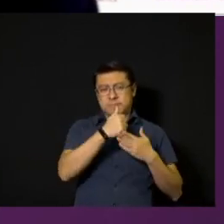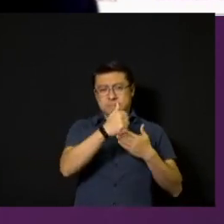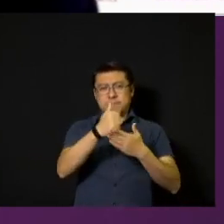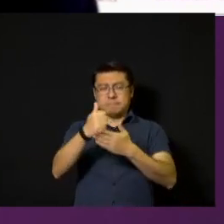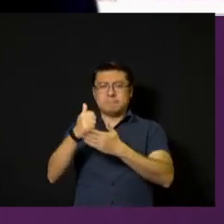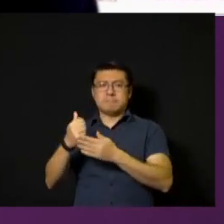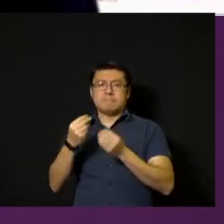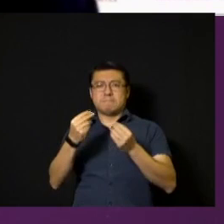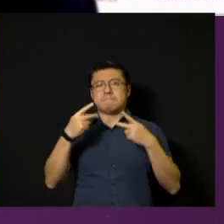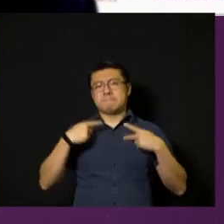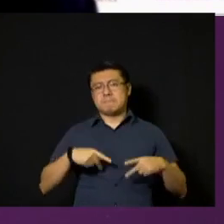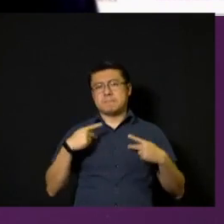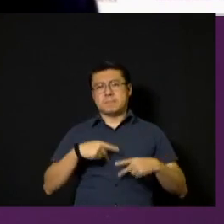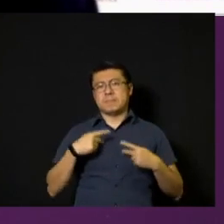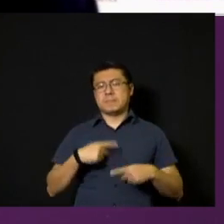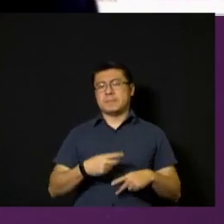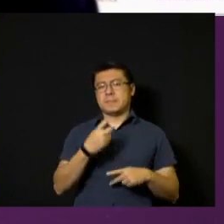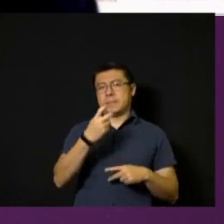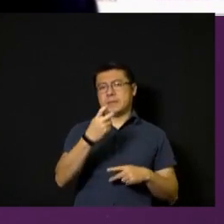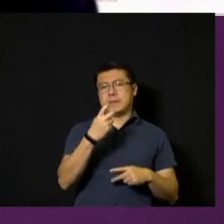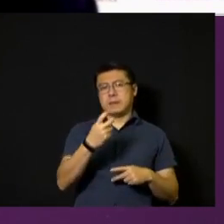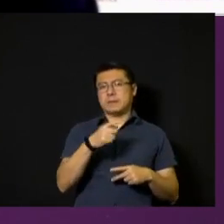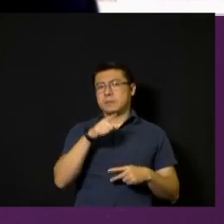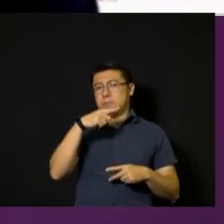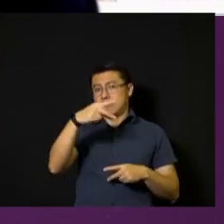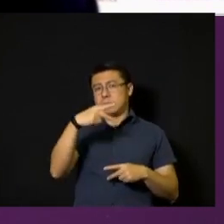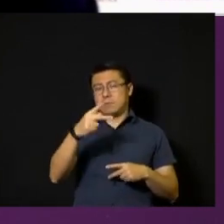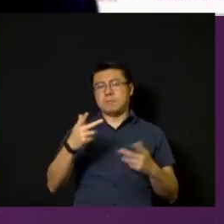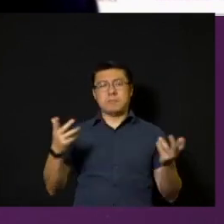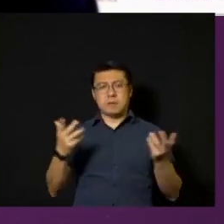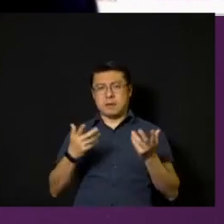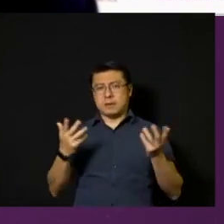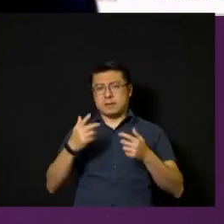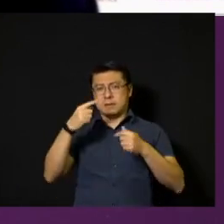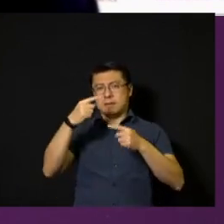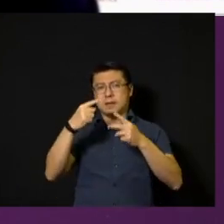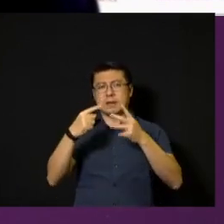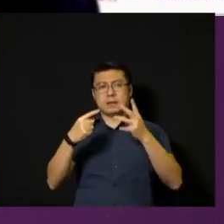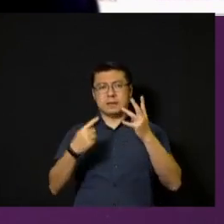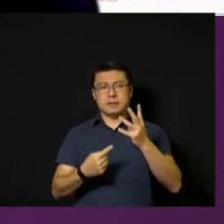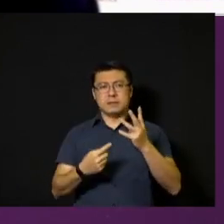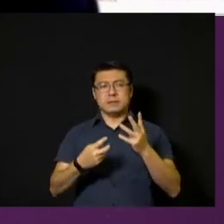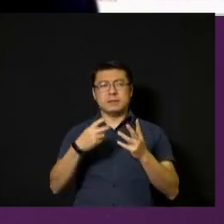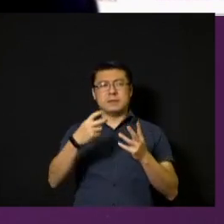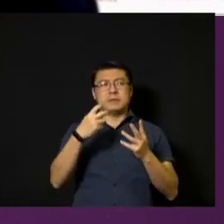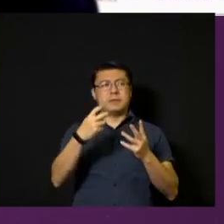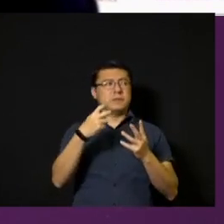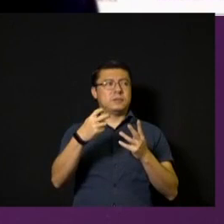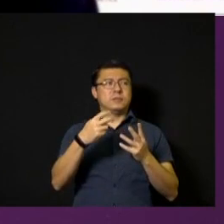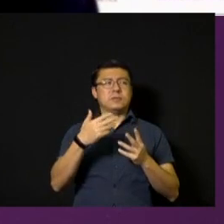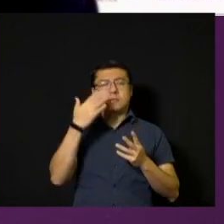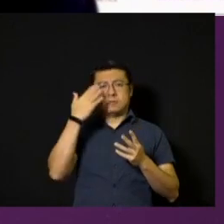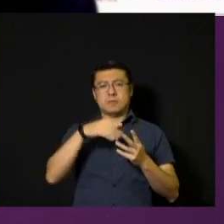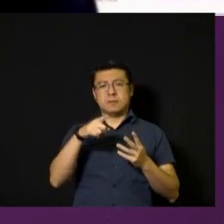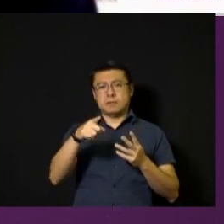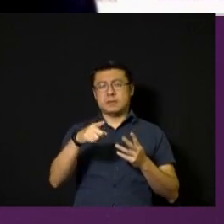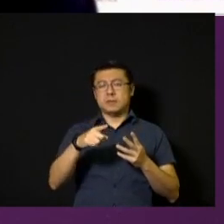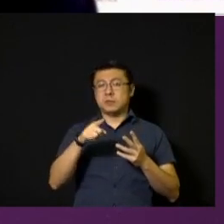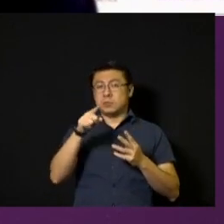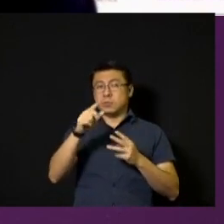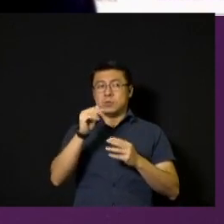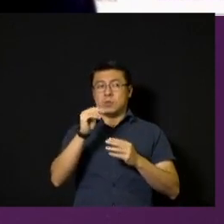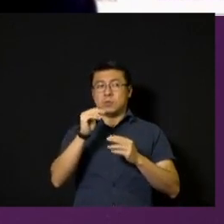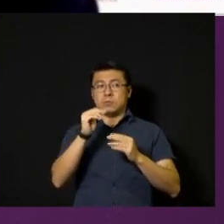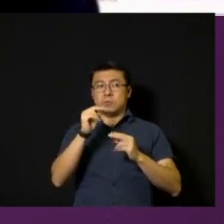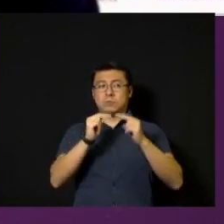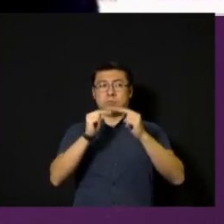influenced on many people and your behavior, your actions, the way you look at life. Because of this position you reach, you